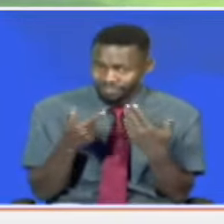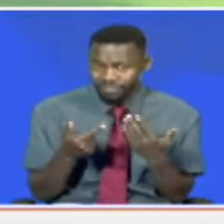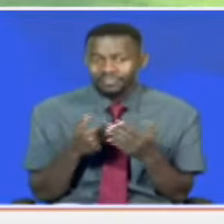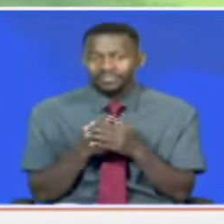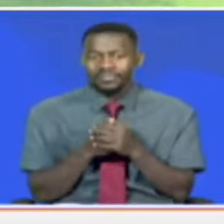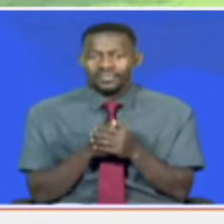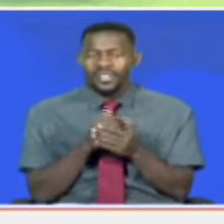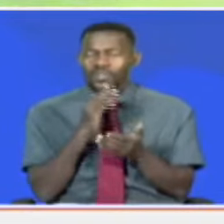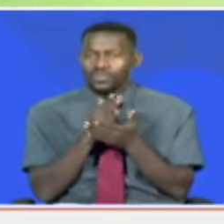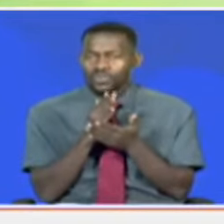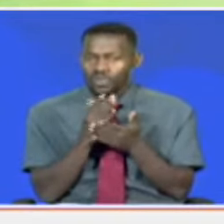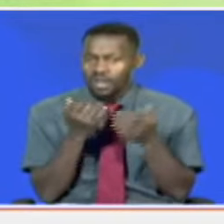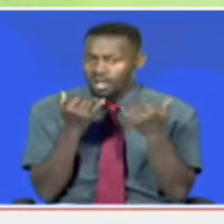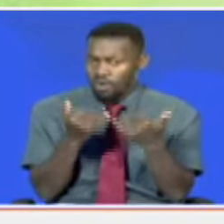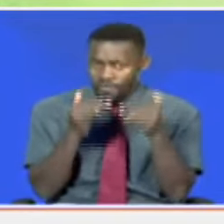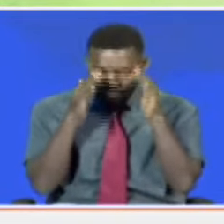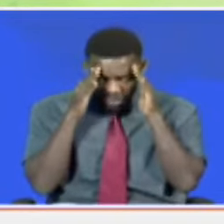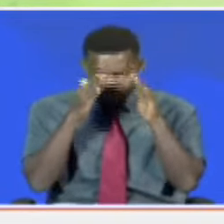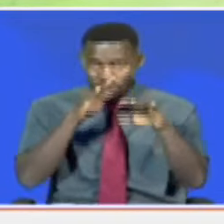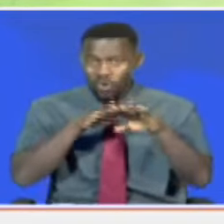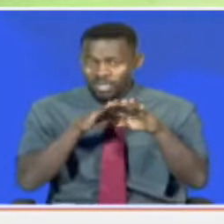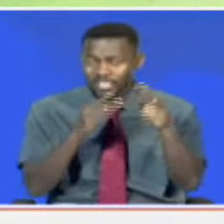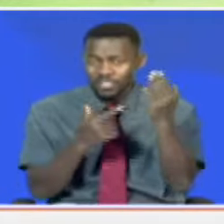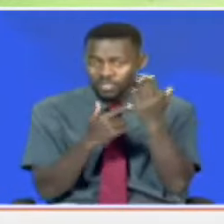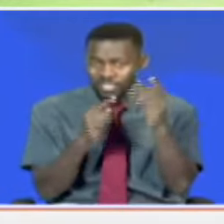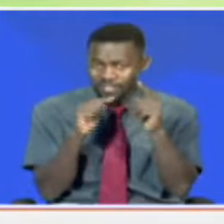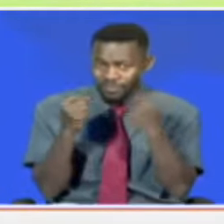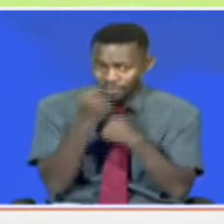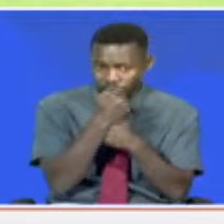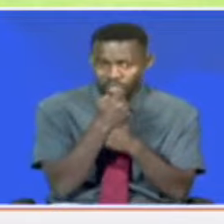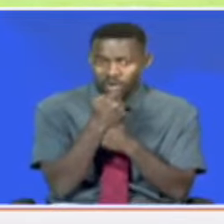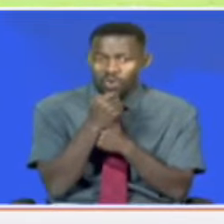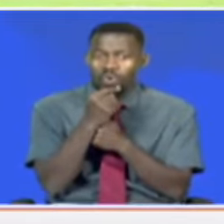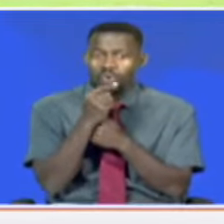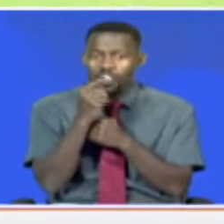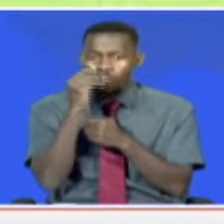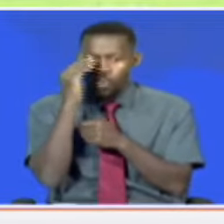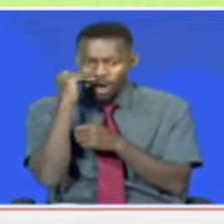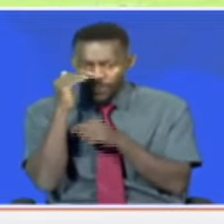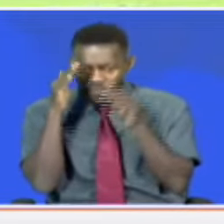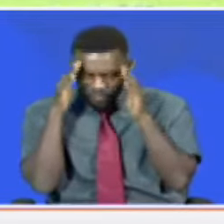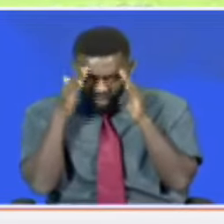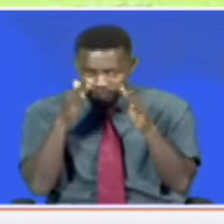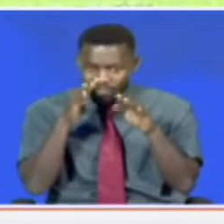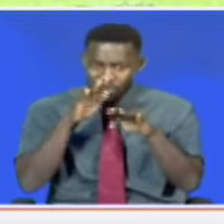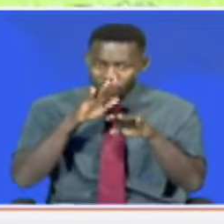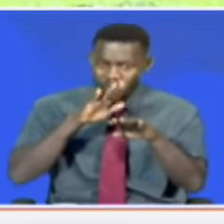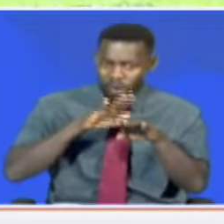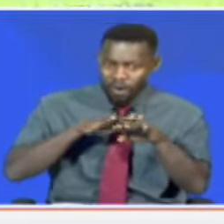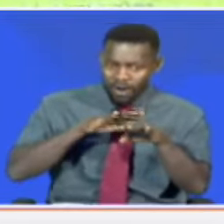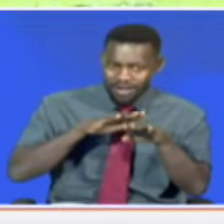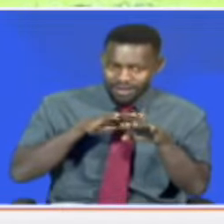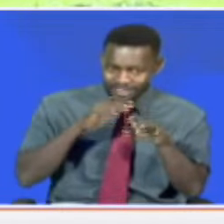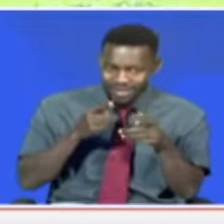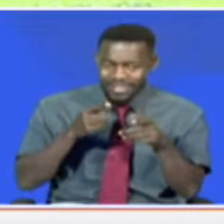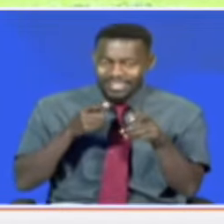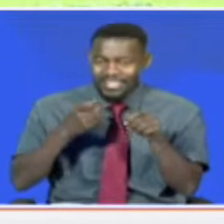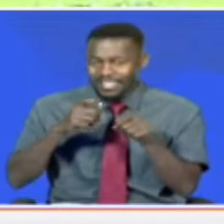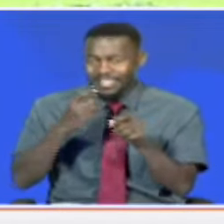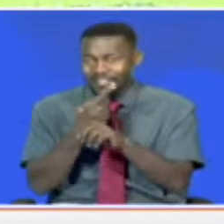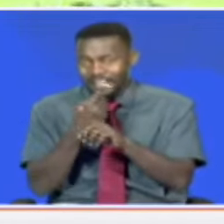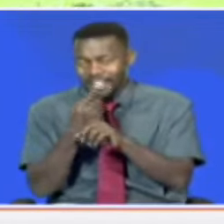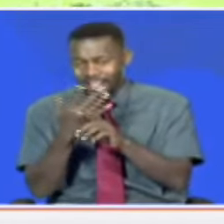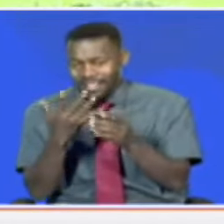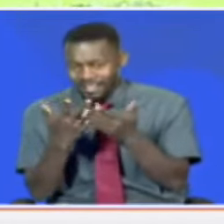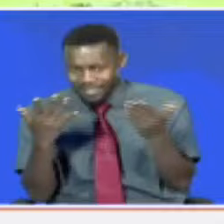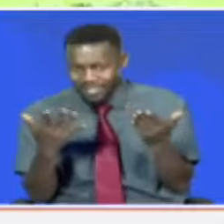end-to-end automation and digital transformation partner, whether it is about onboarding a client, a digital account opening,